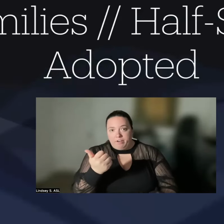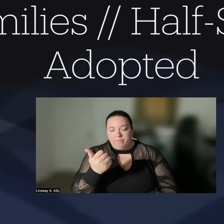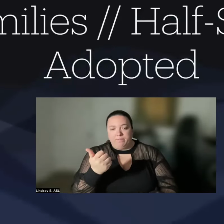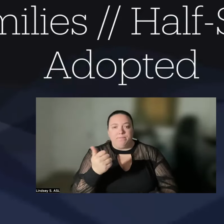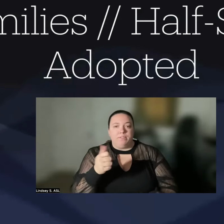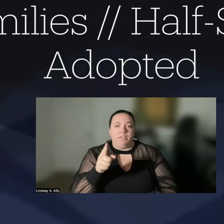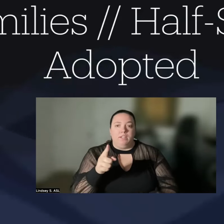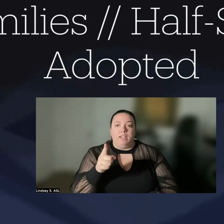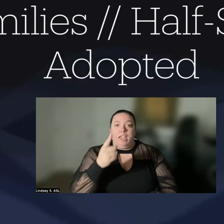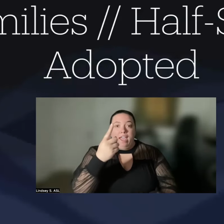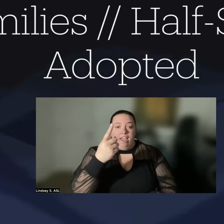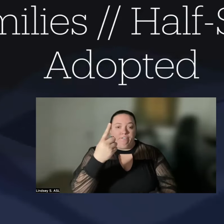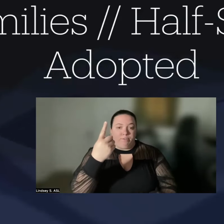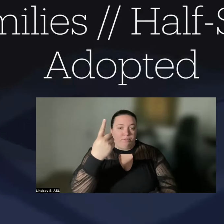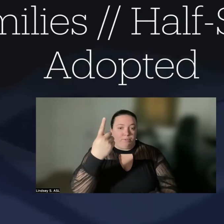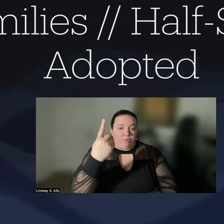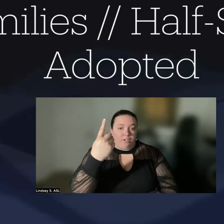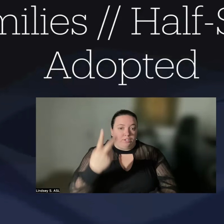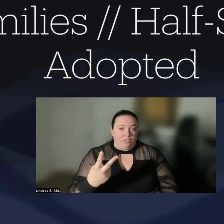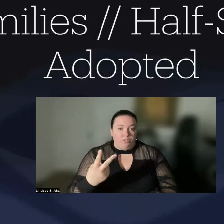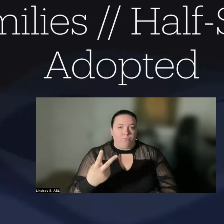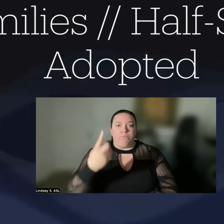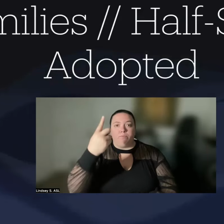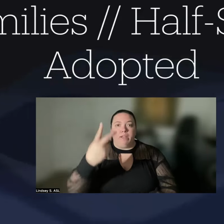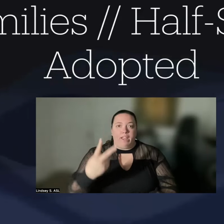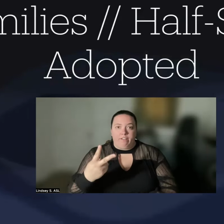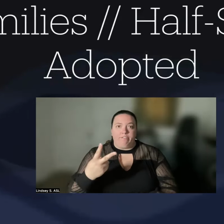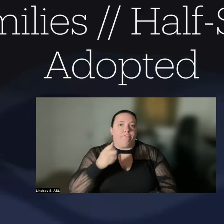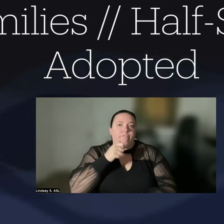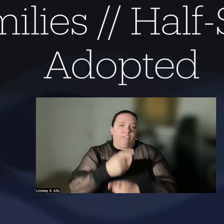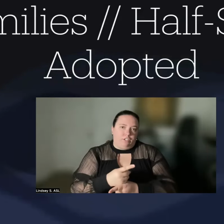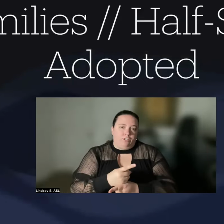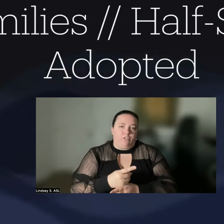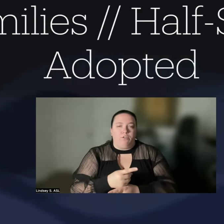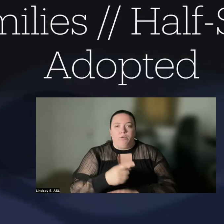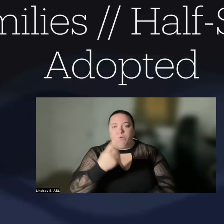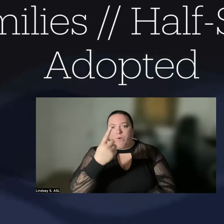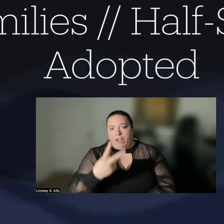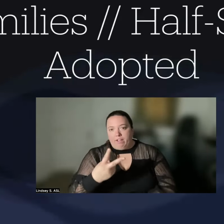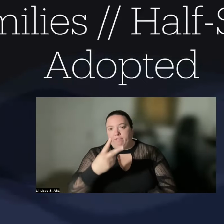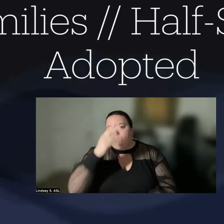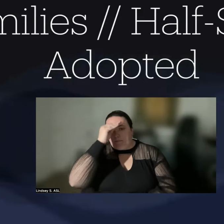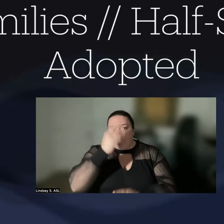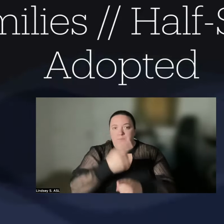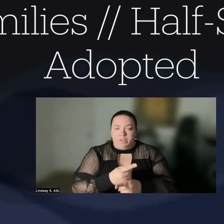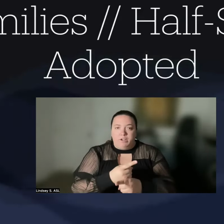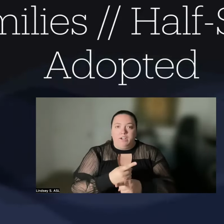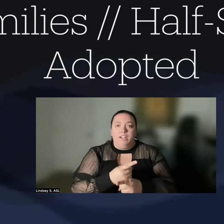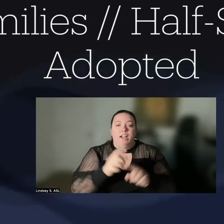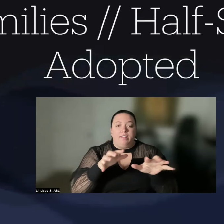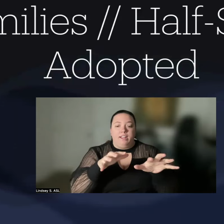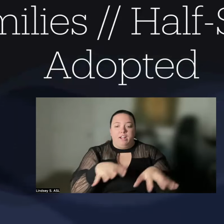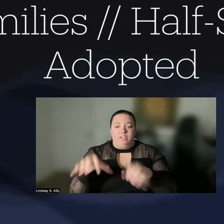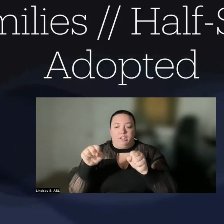or other. Half, you would do 1, 2. Half sister or half